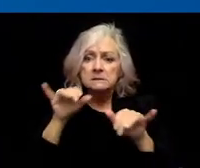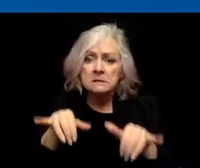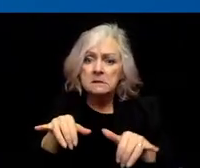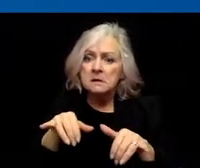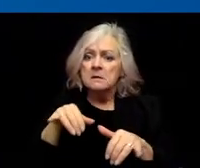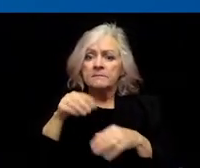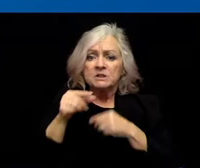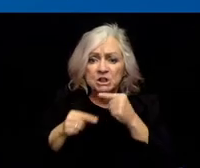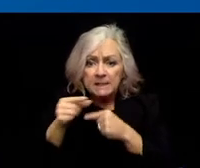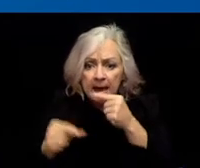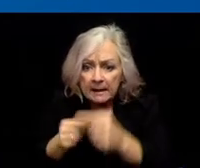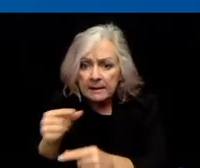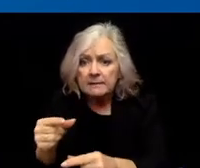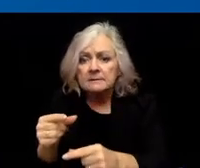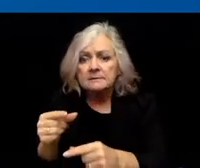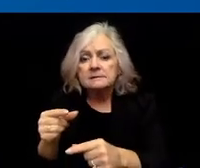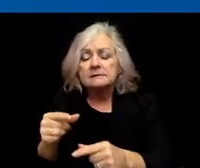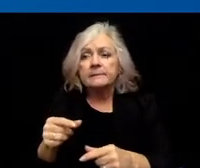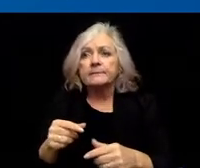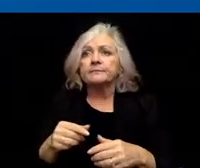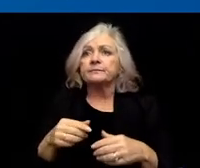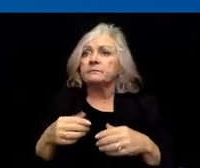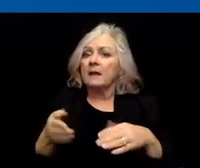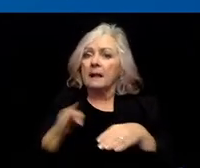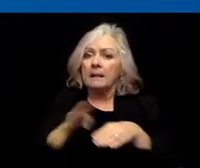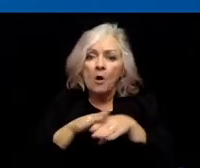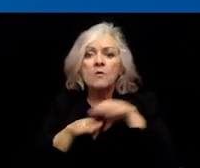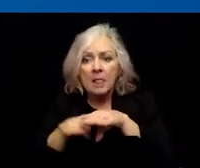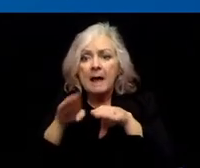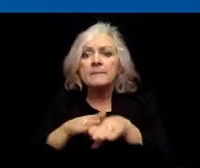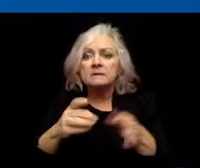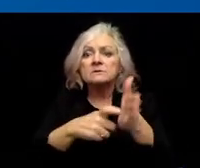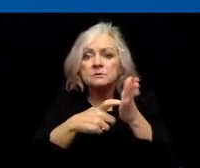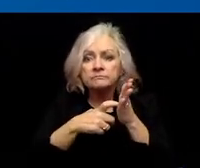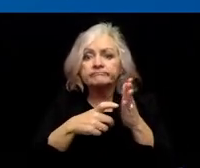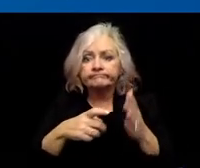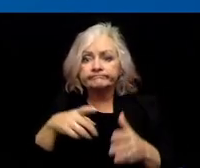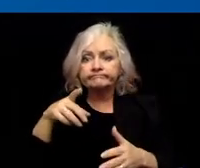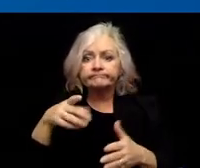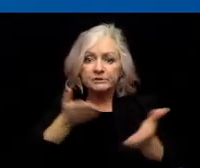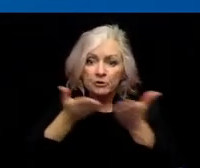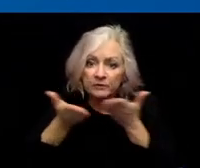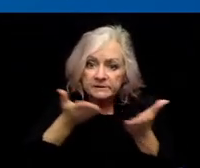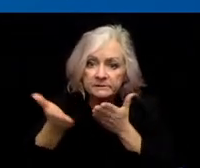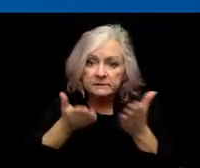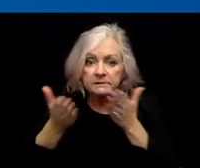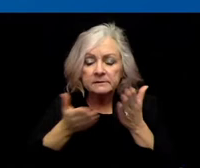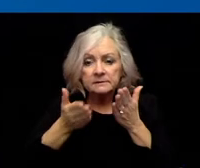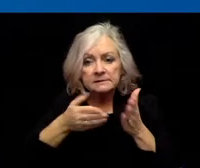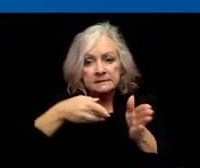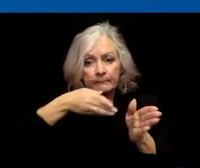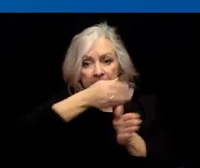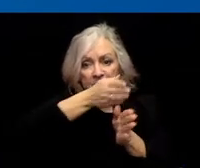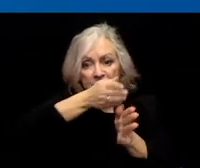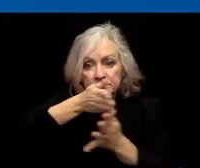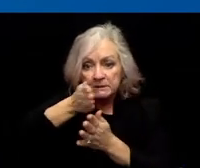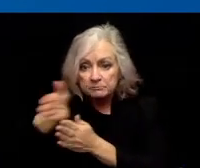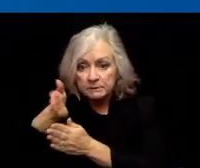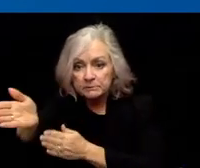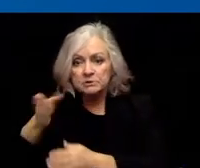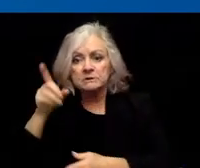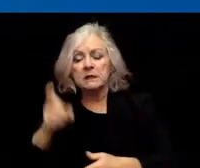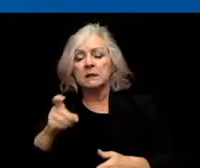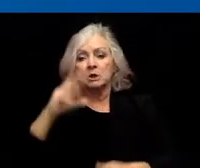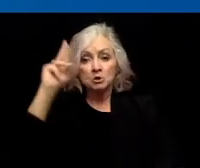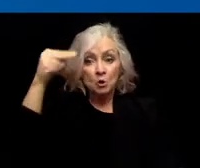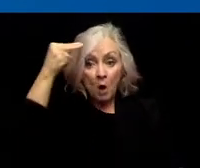conditions and the multitude of services required and all the different specialties, neurology, cardiology,